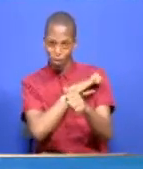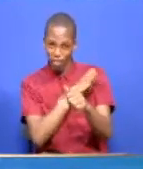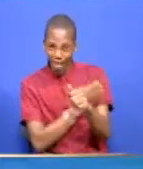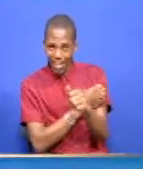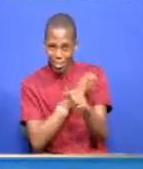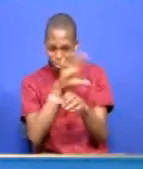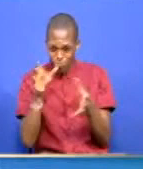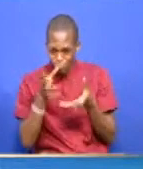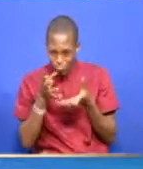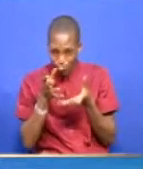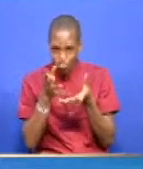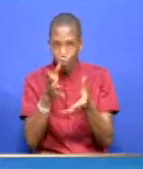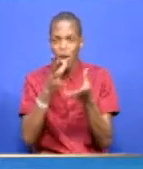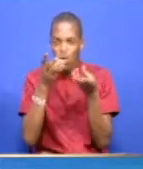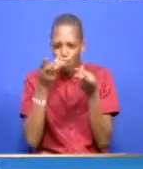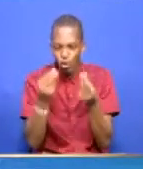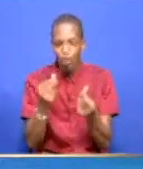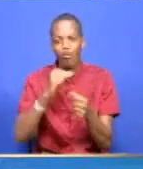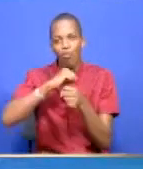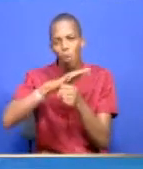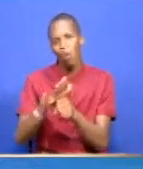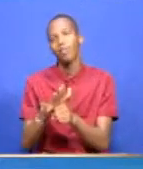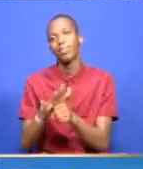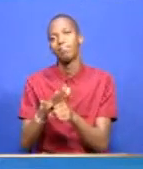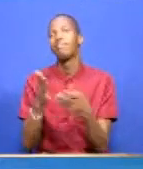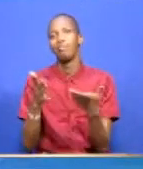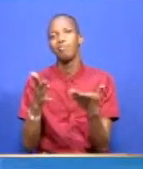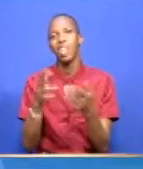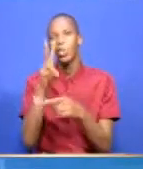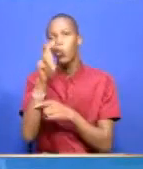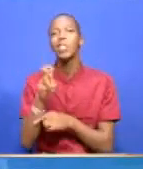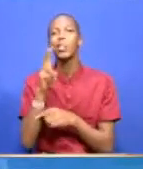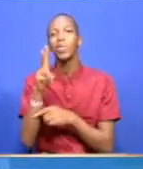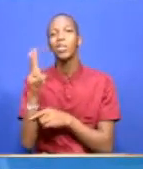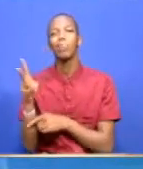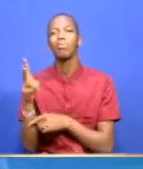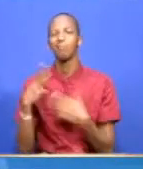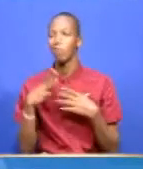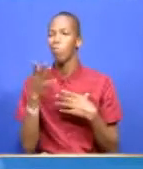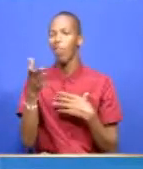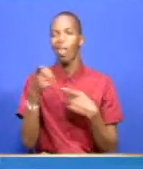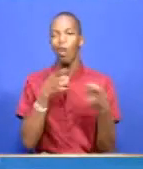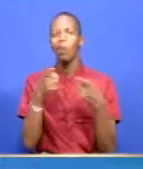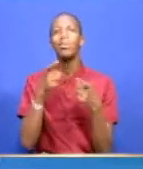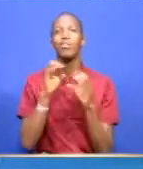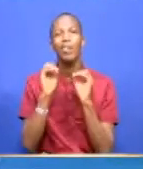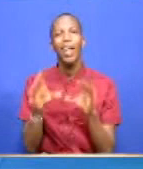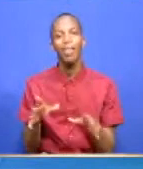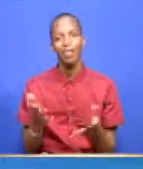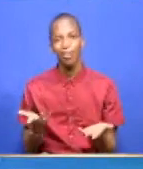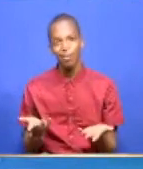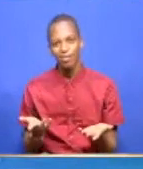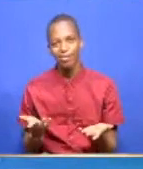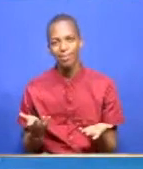COVID-19, there might be no people to rule in the year 2022.